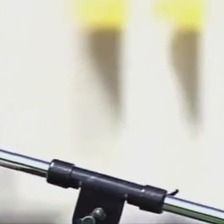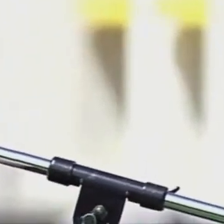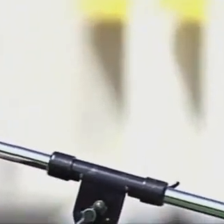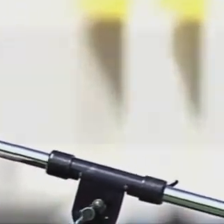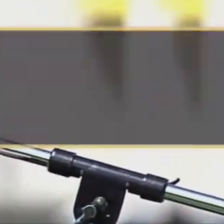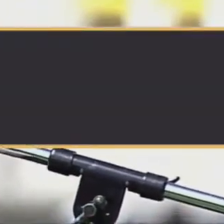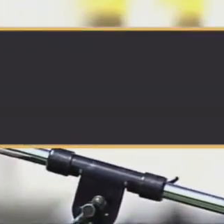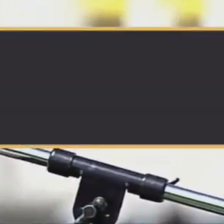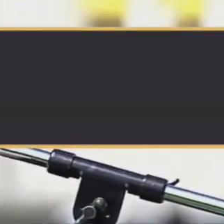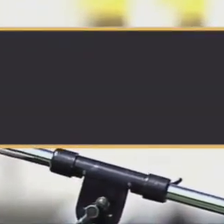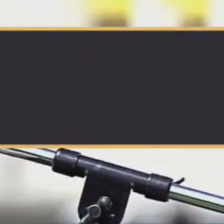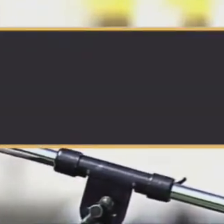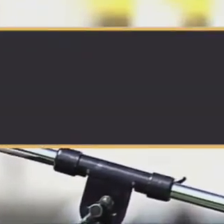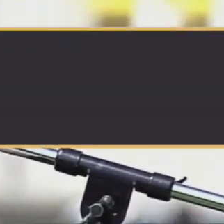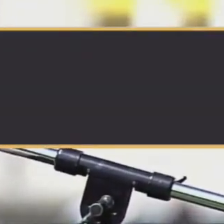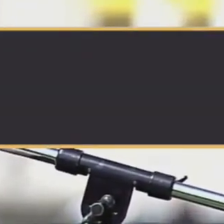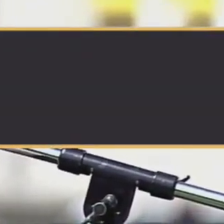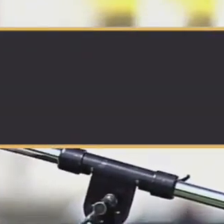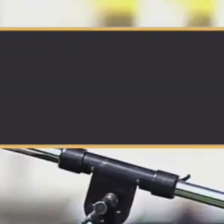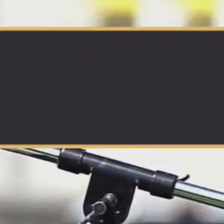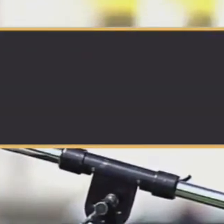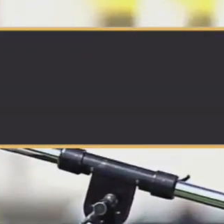people, the Songhees and Esquimalt First Nations.